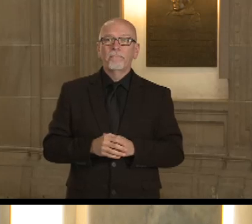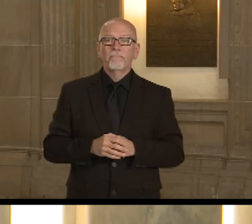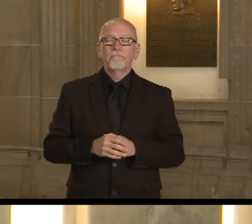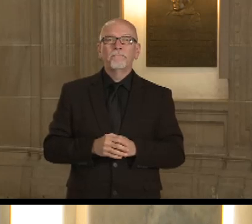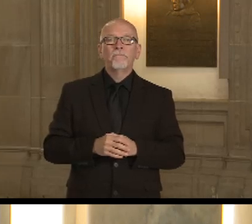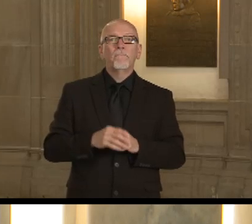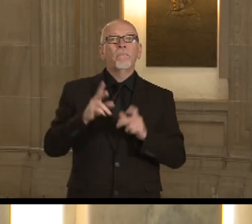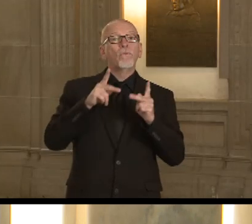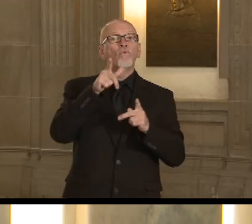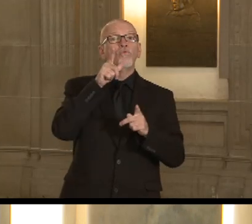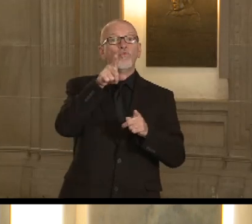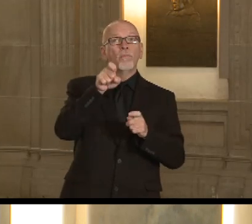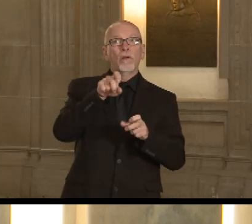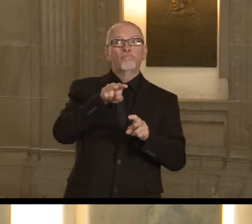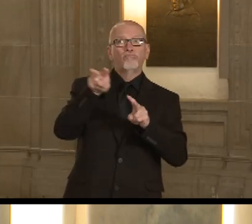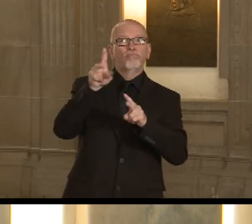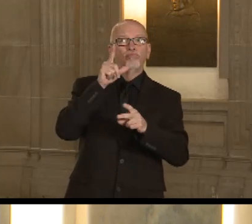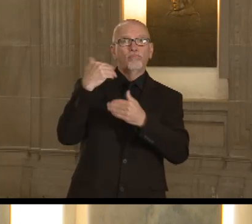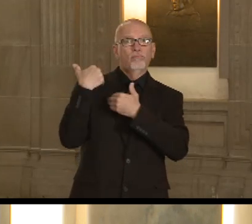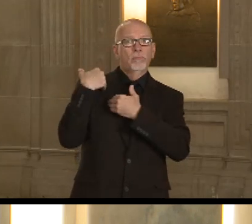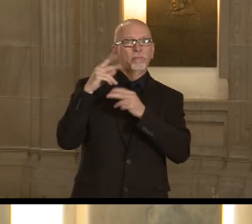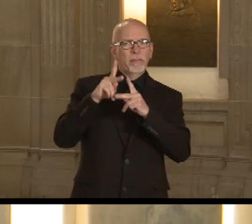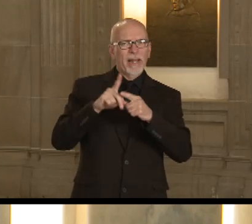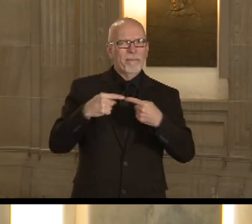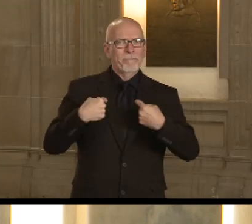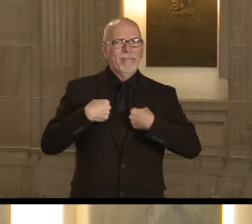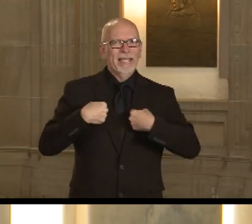The people you must hold accountable are people like me.